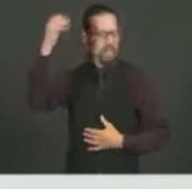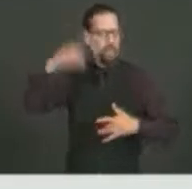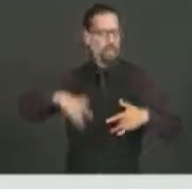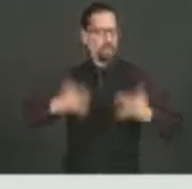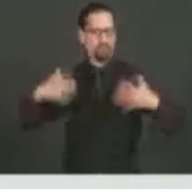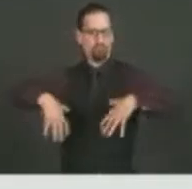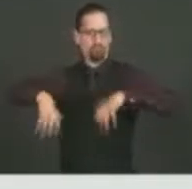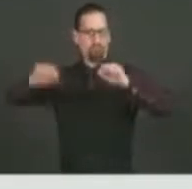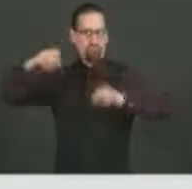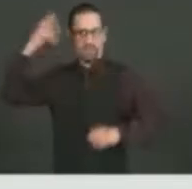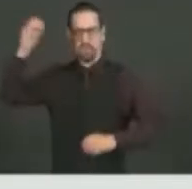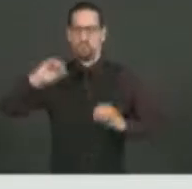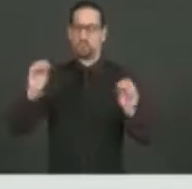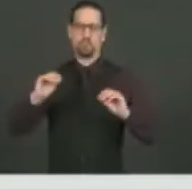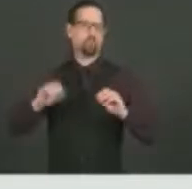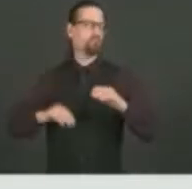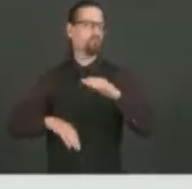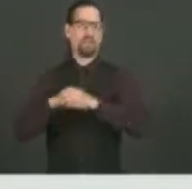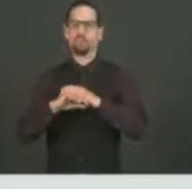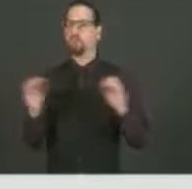one time.